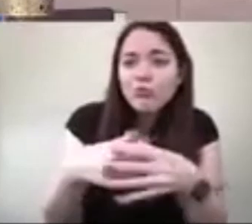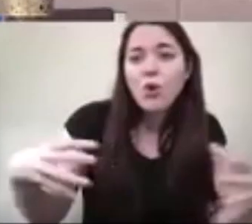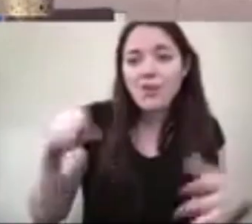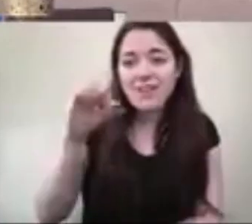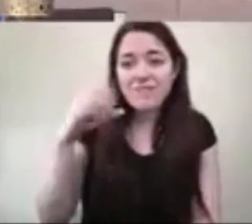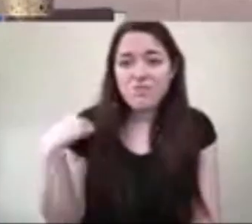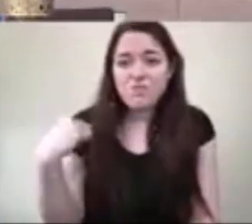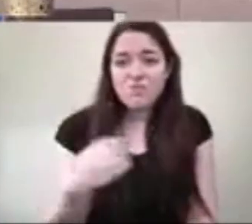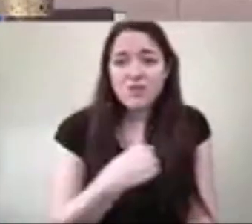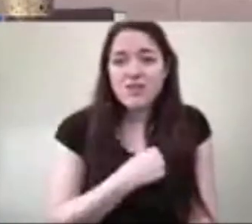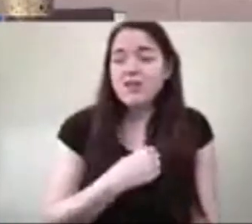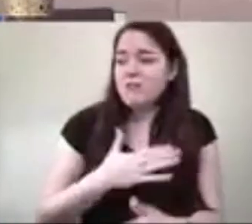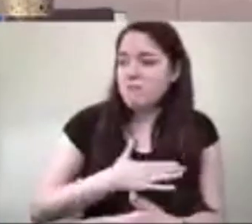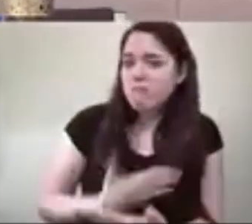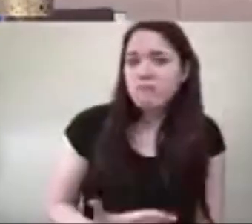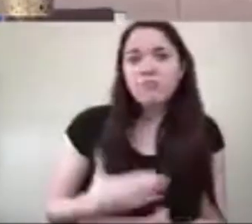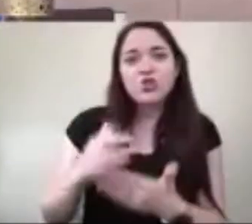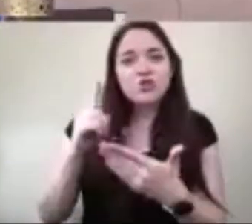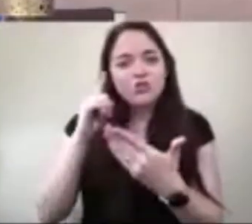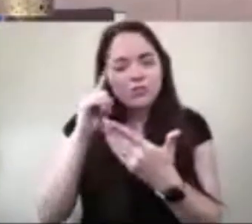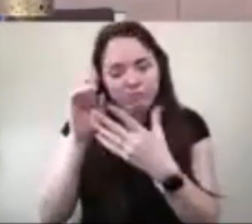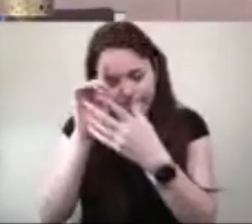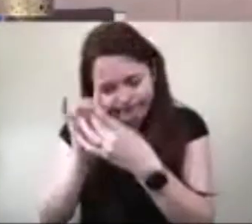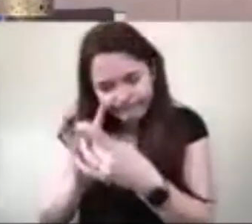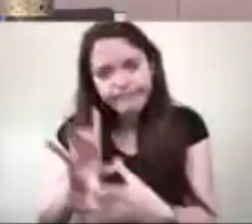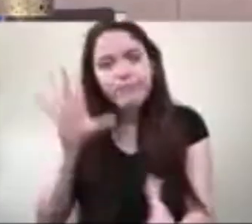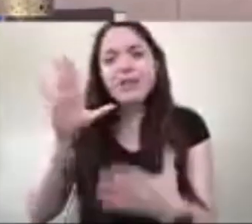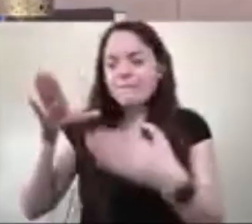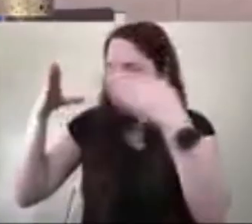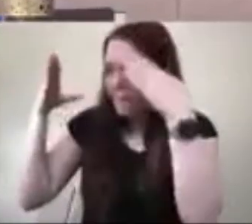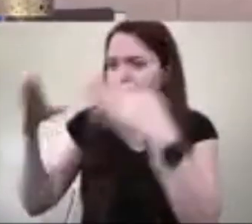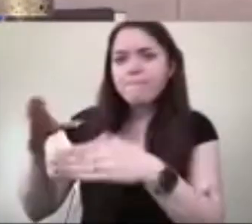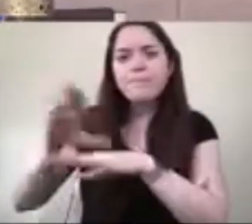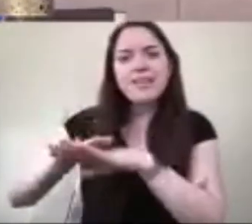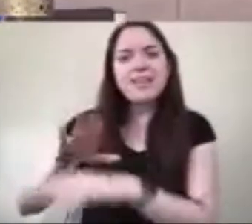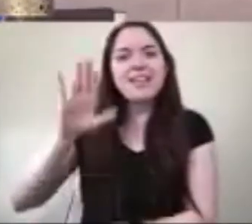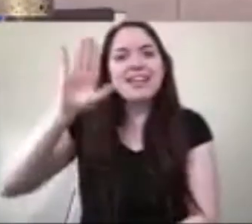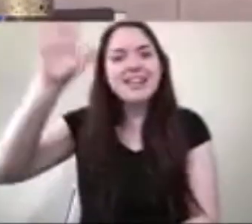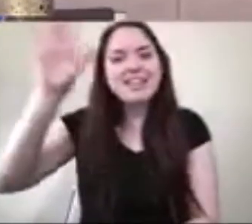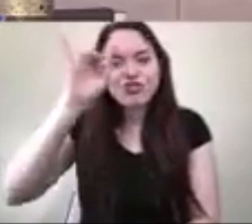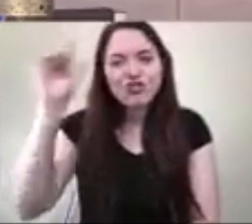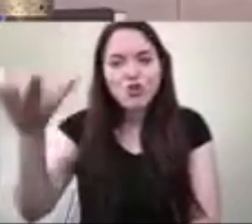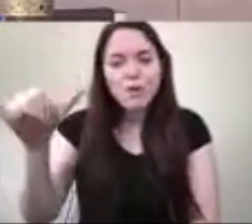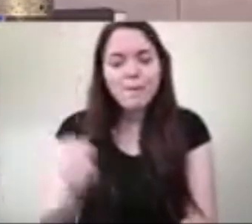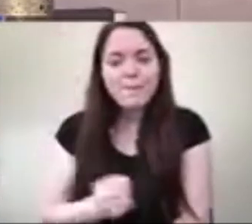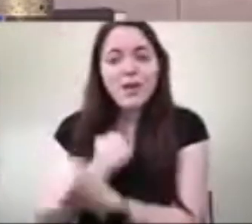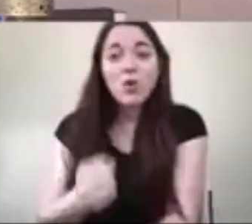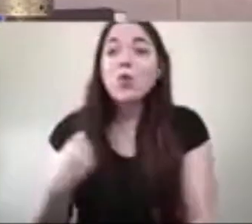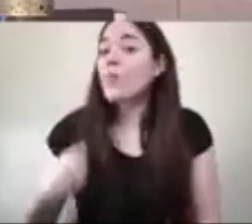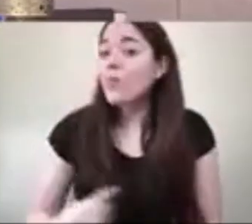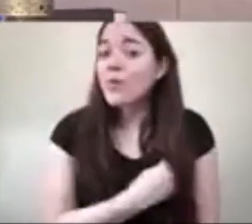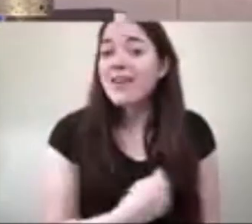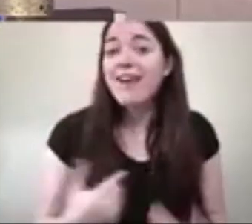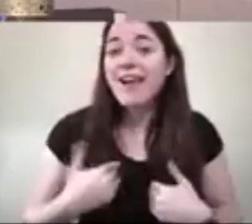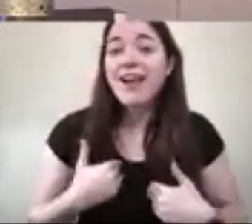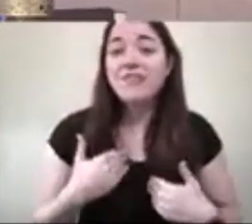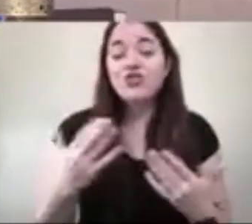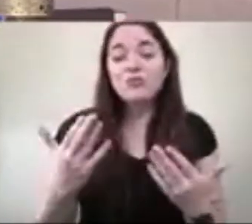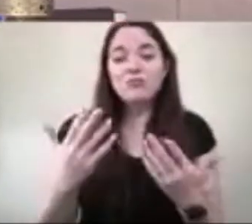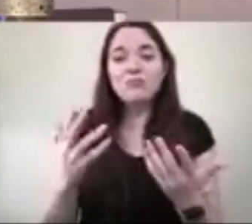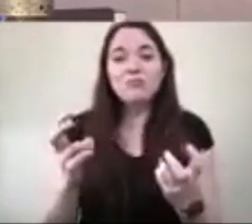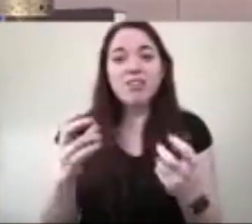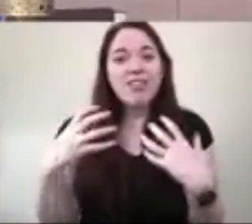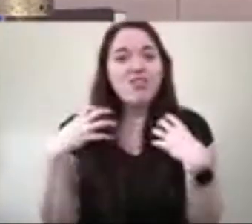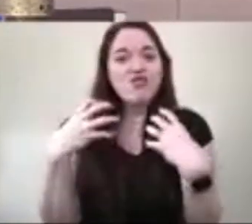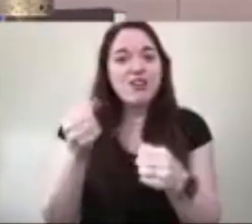God's eternal power. We have the power to be a people of courageous faith, make a positive difference